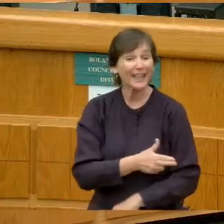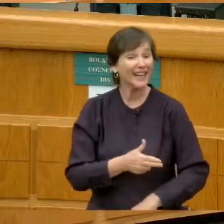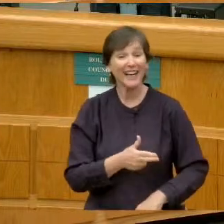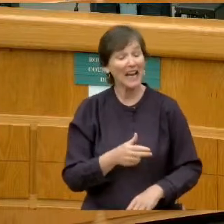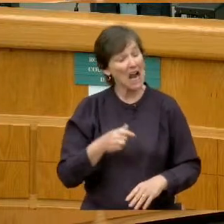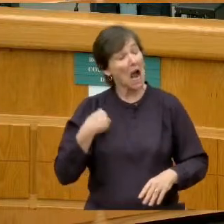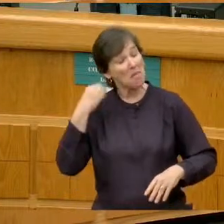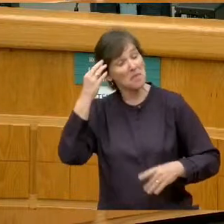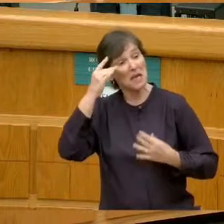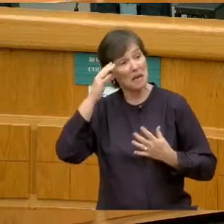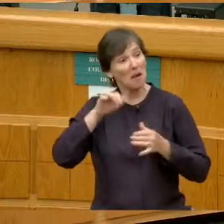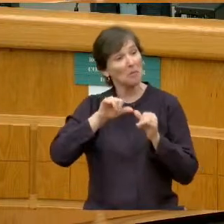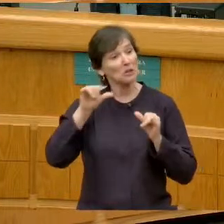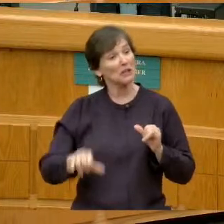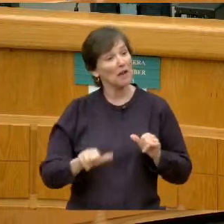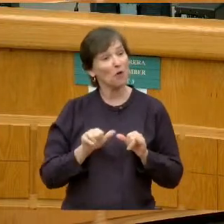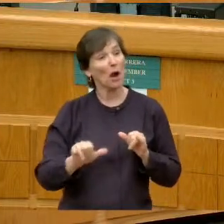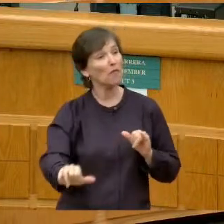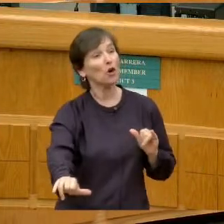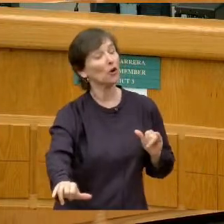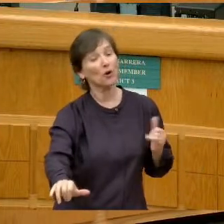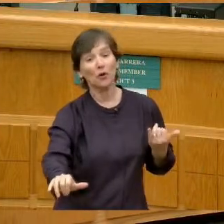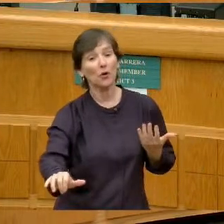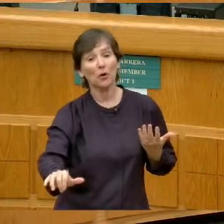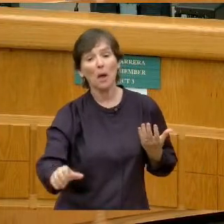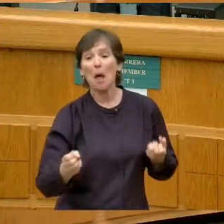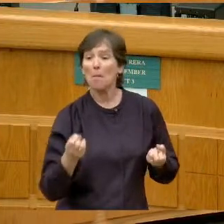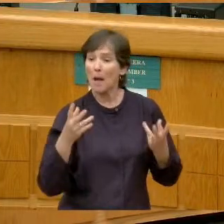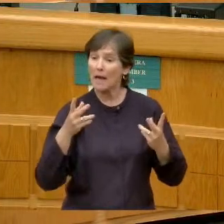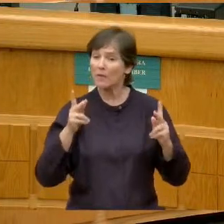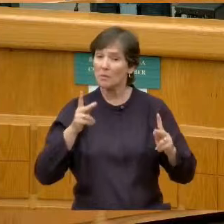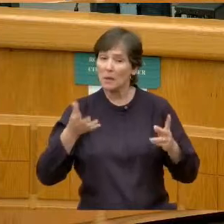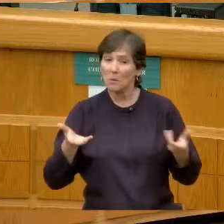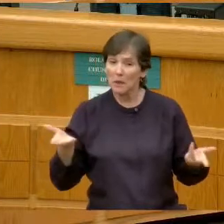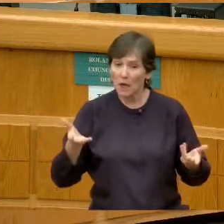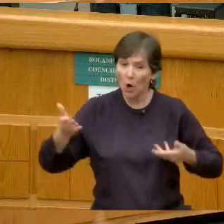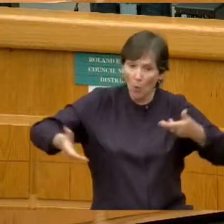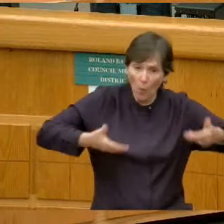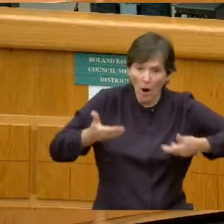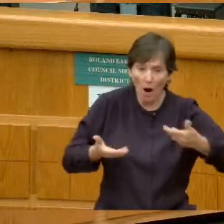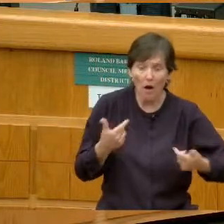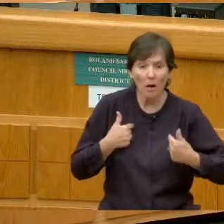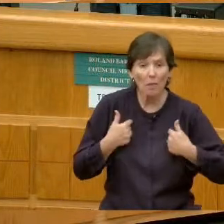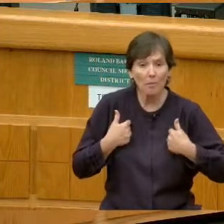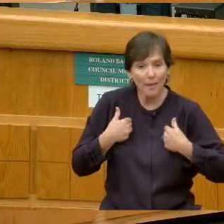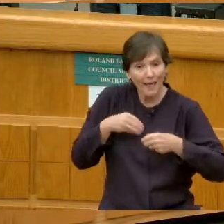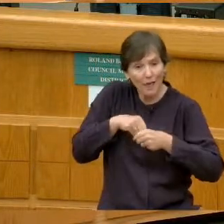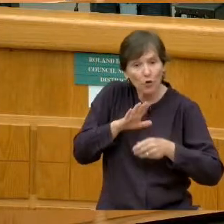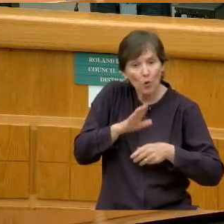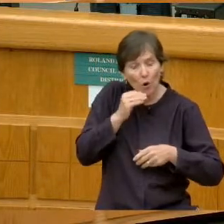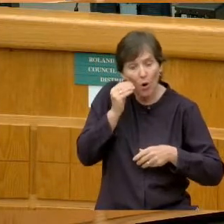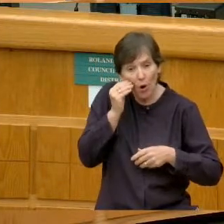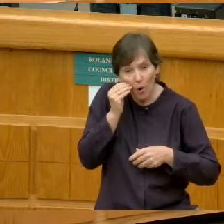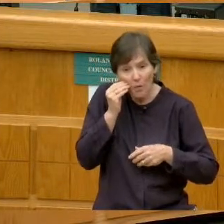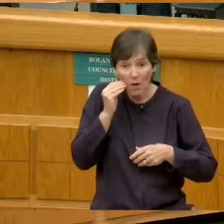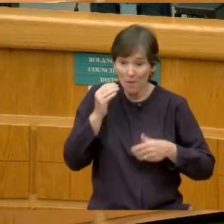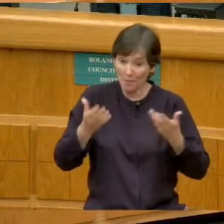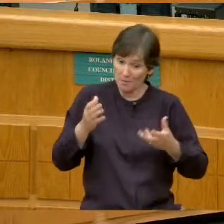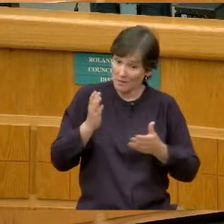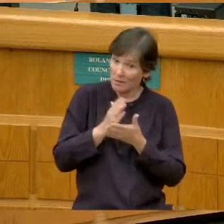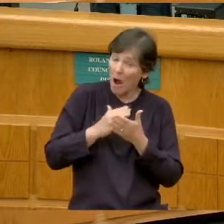here in the Coastal Bend for good. Many of you are so welcoming, and have even invited me to meet your